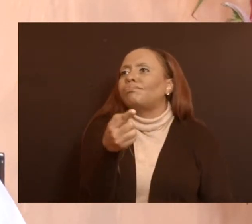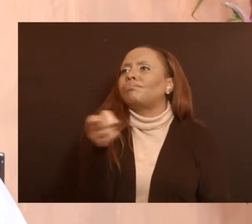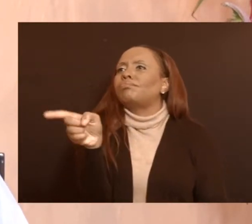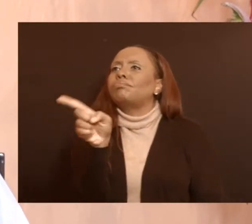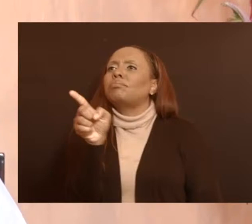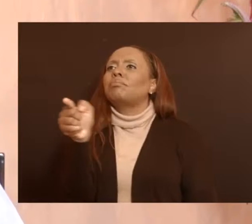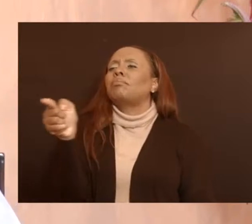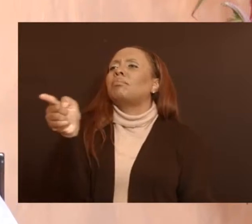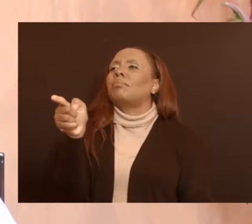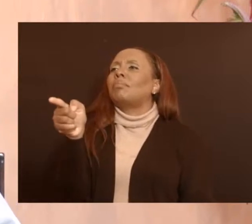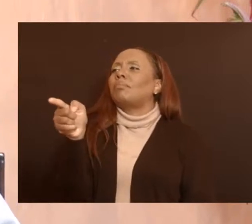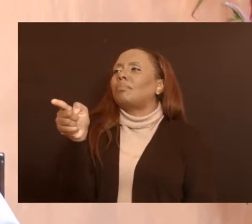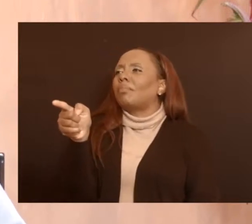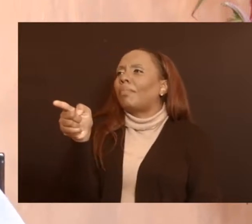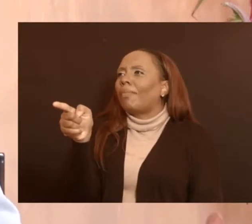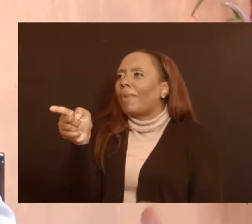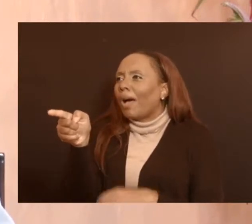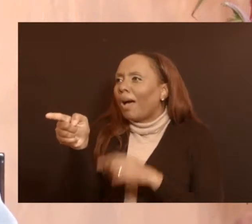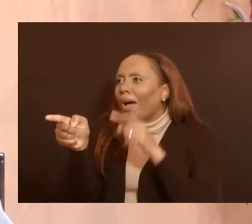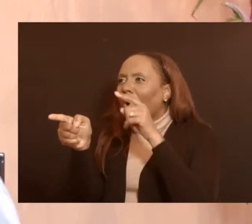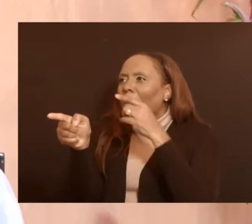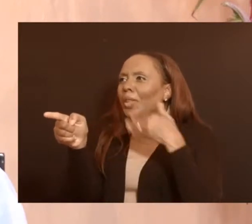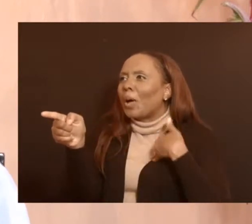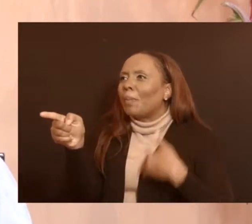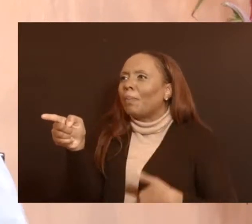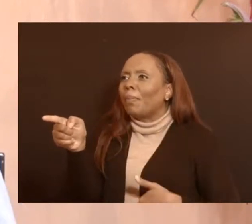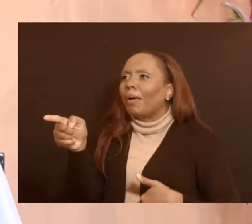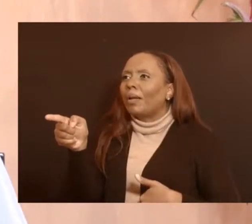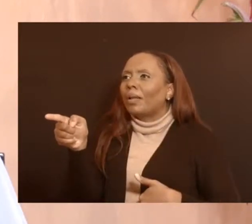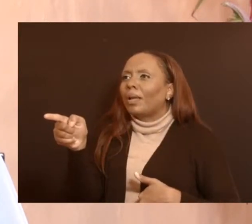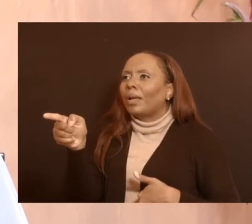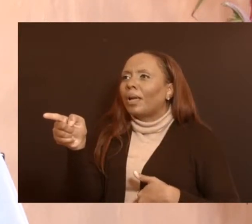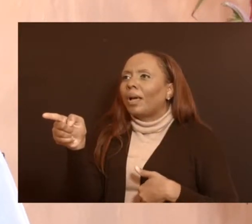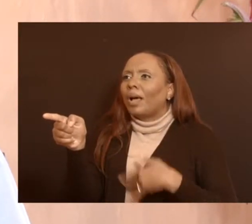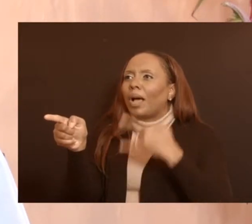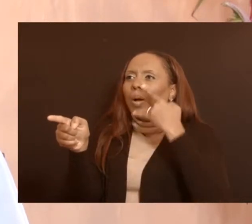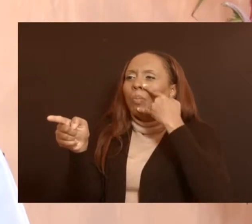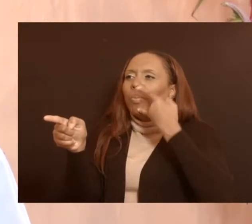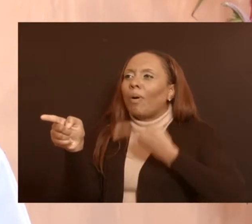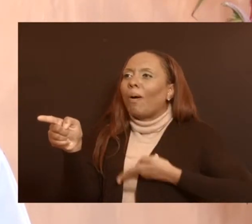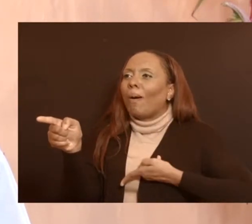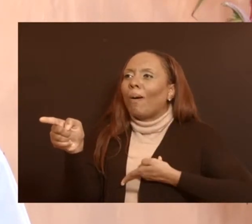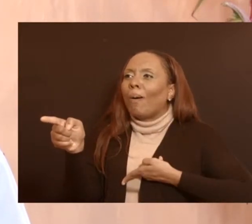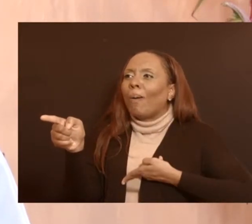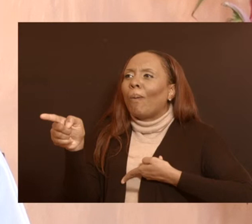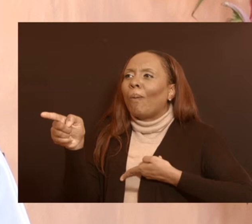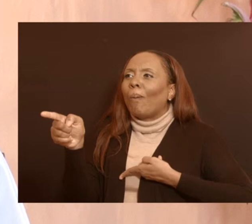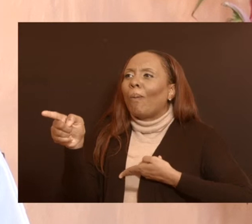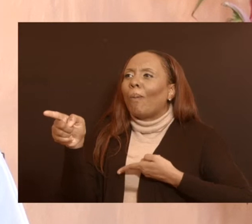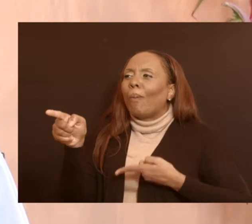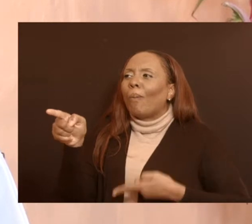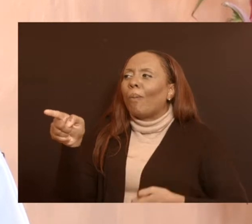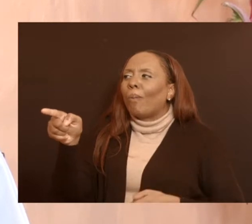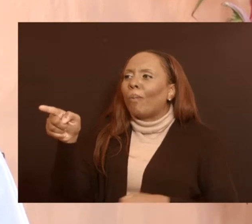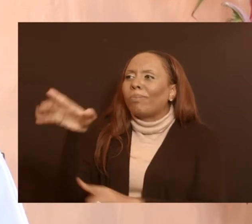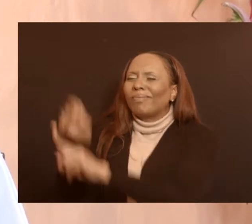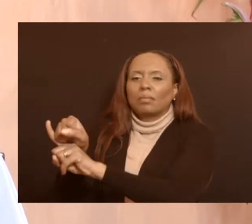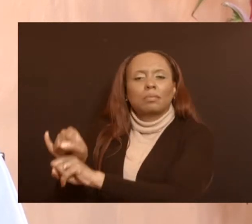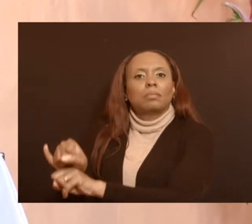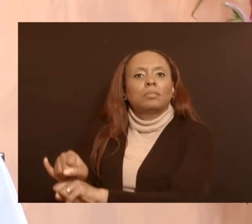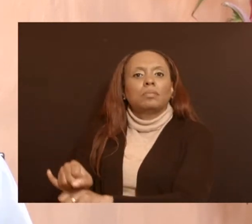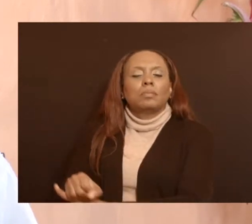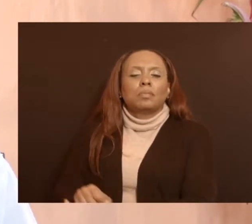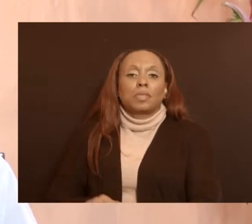on, to give it oxygen to be able to go through and penetrate the society. That is really what it